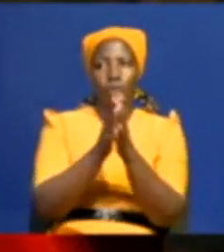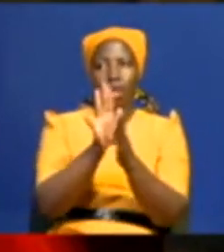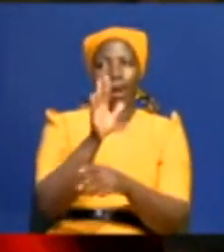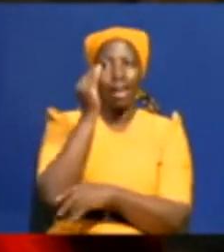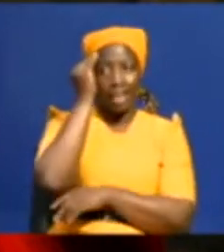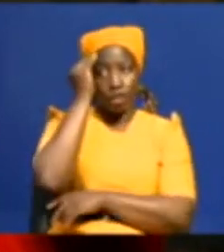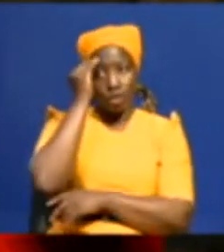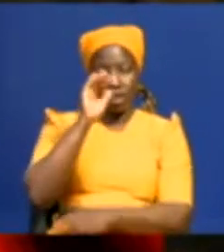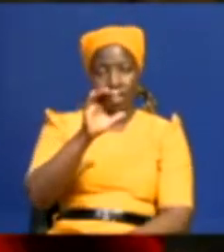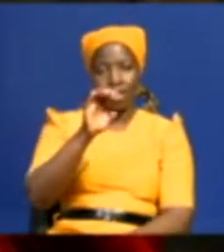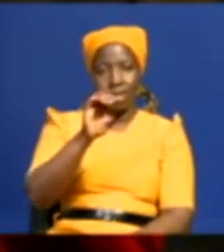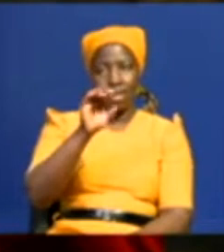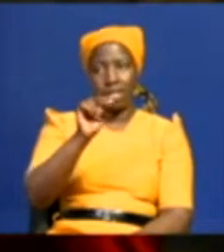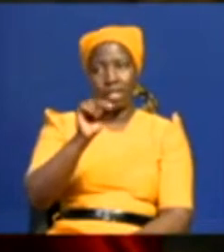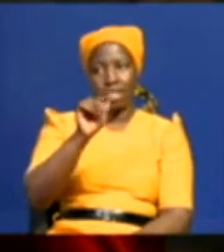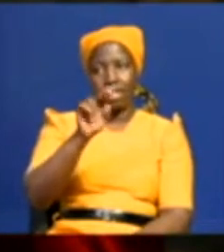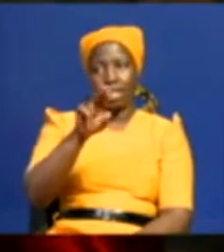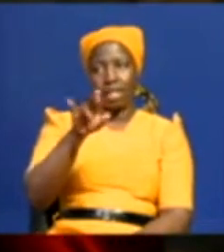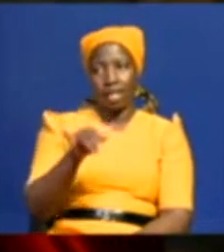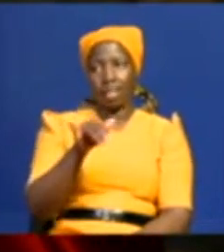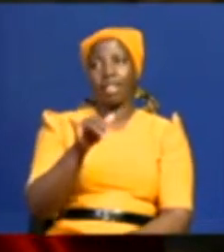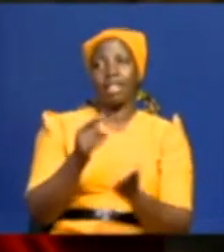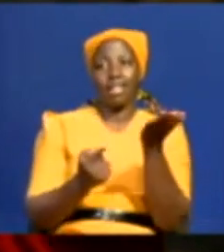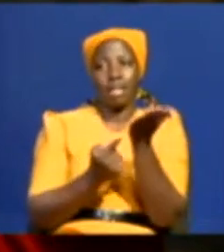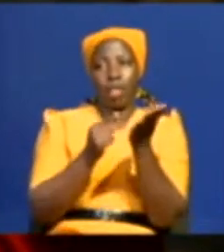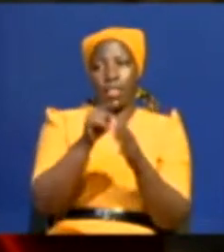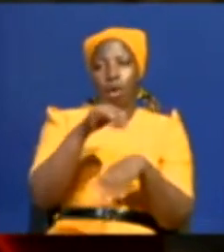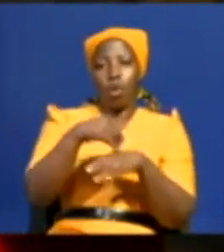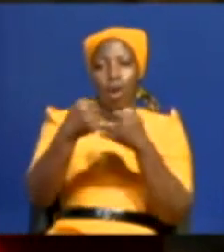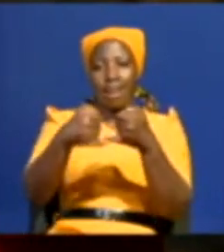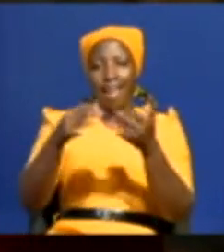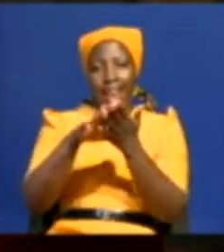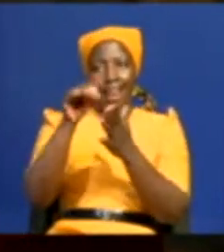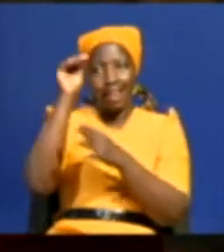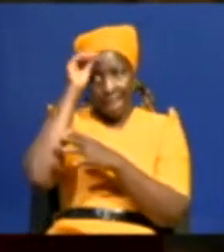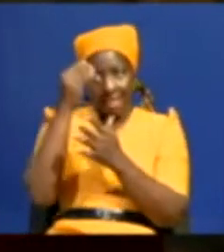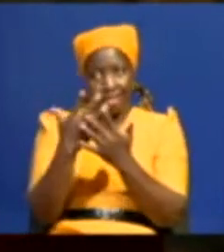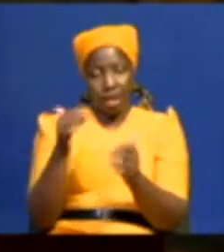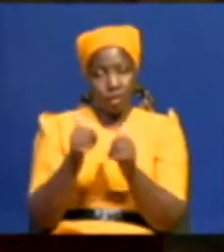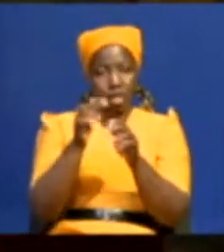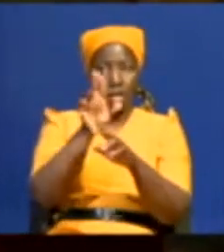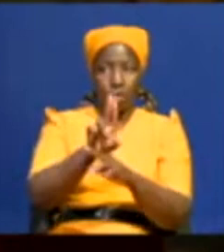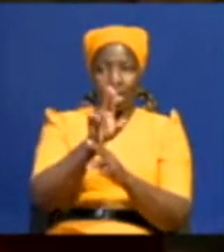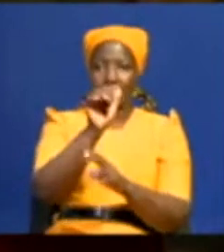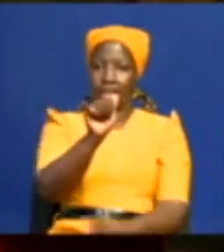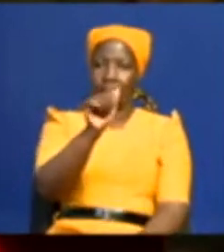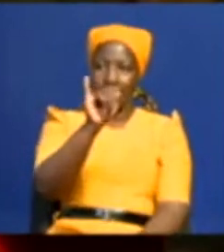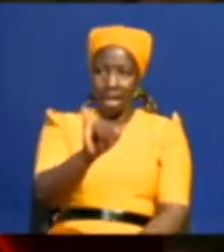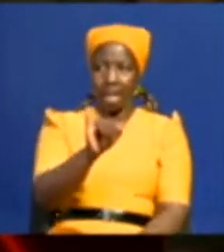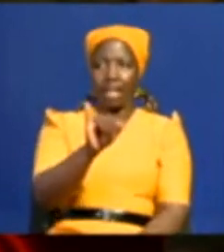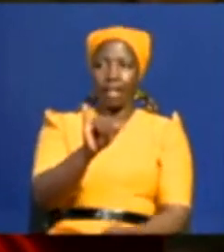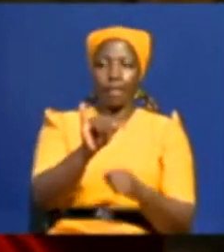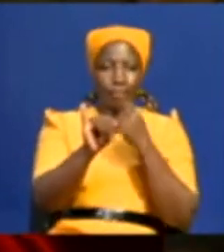Tech is, an online learning platform that uses artificial intelligence and